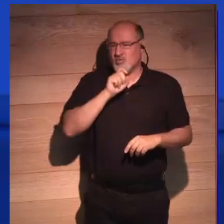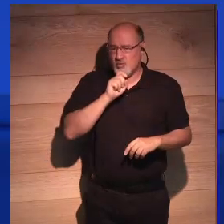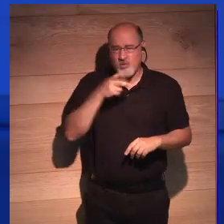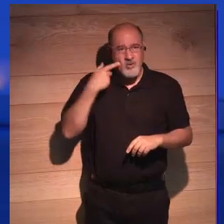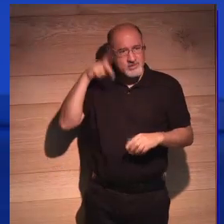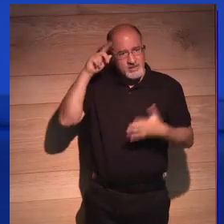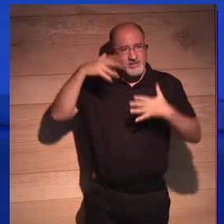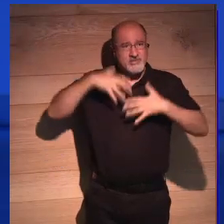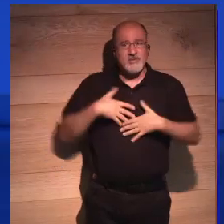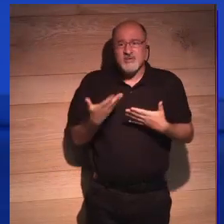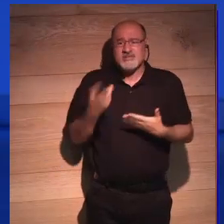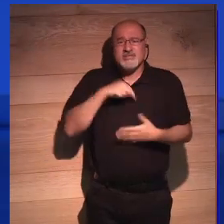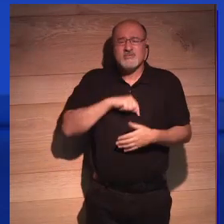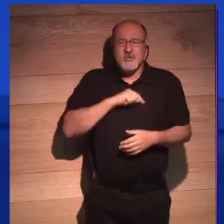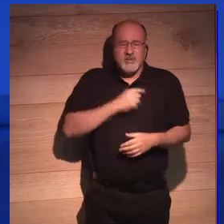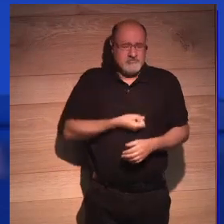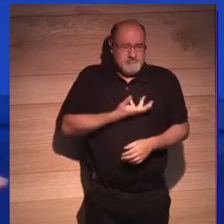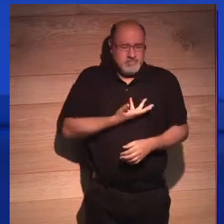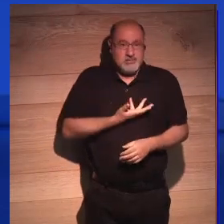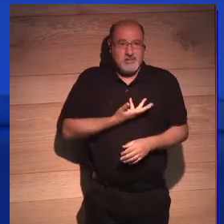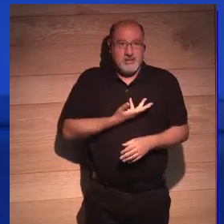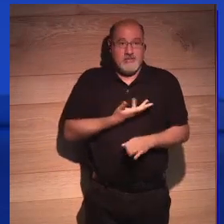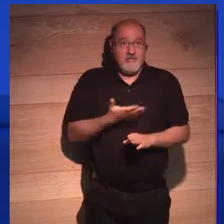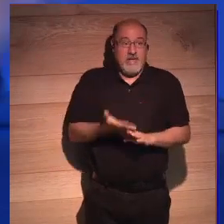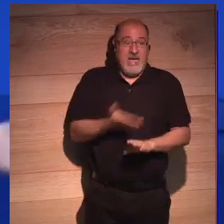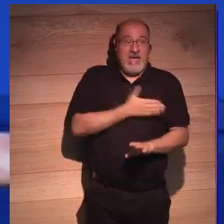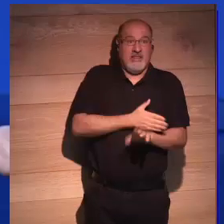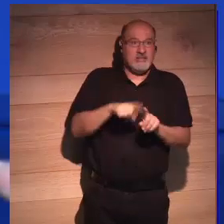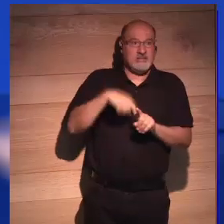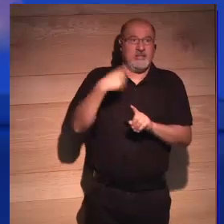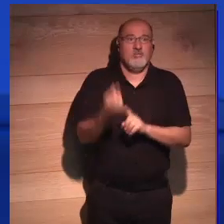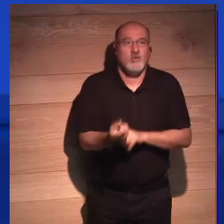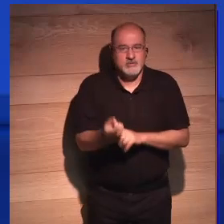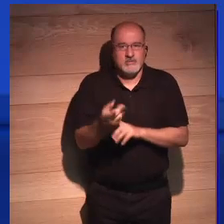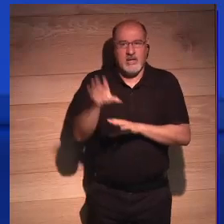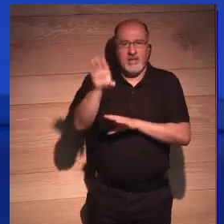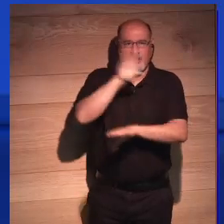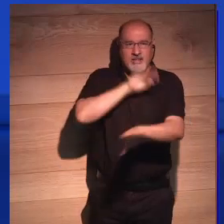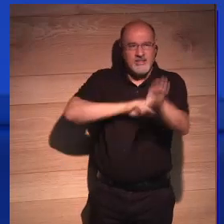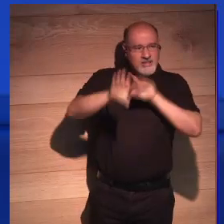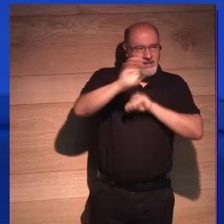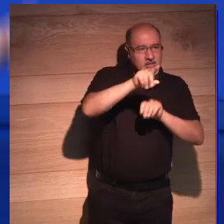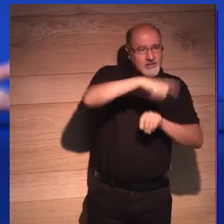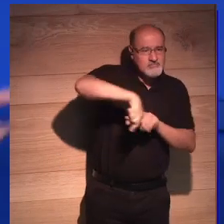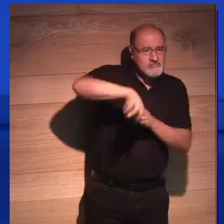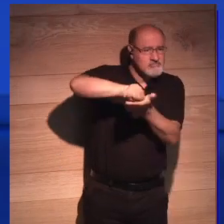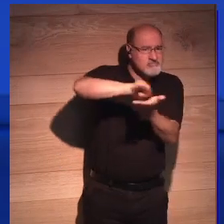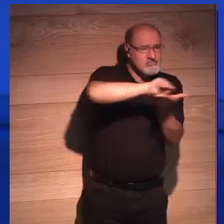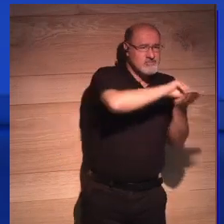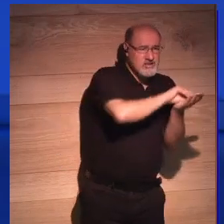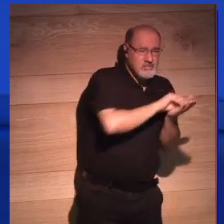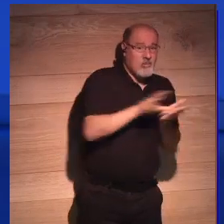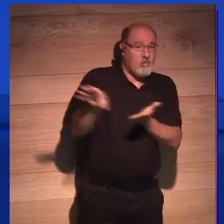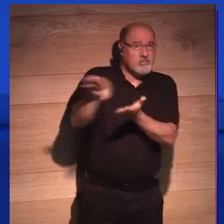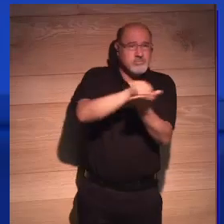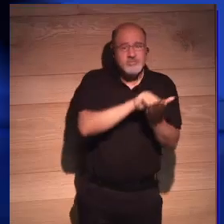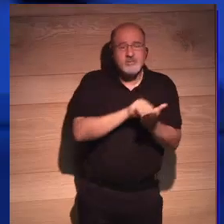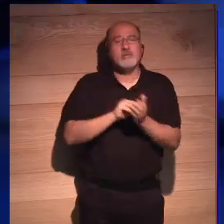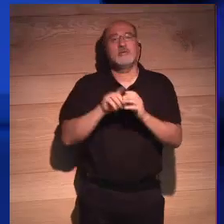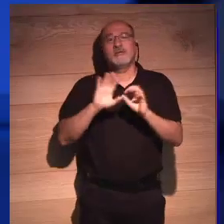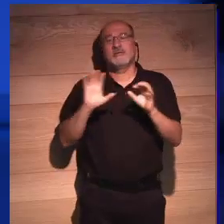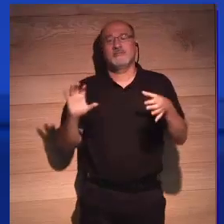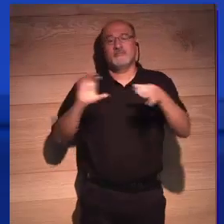And we started to understand how to bridge that gap between content and audiences. Not just, yes, there's practically, you know, how do you